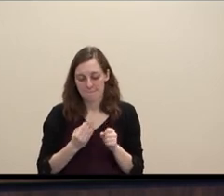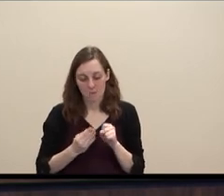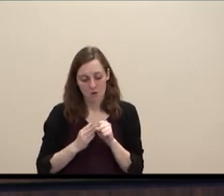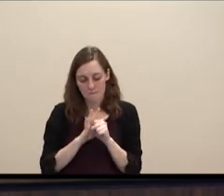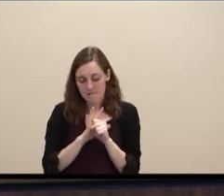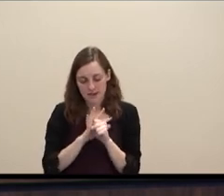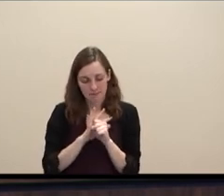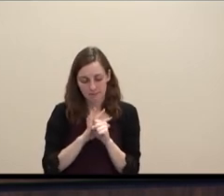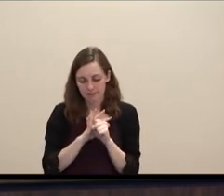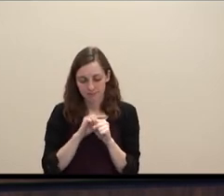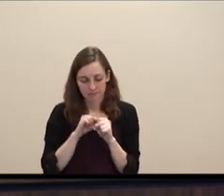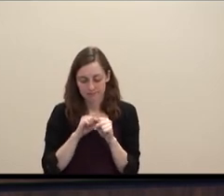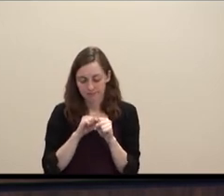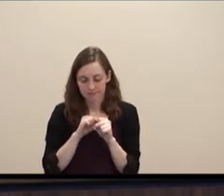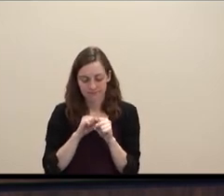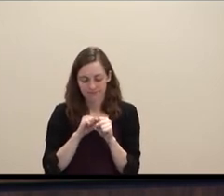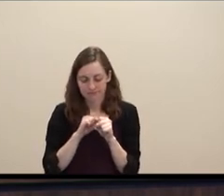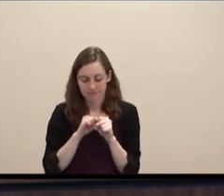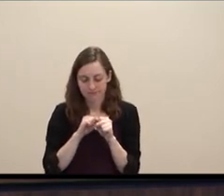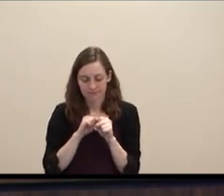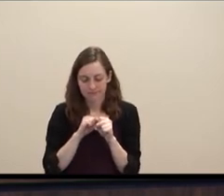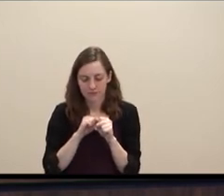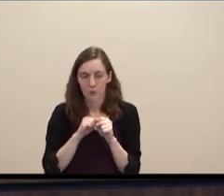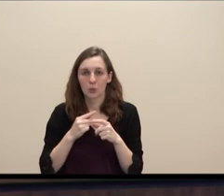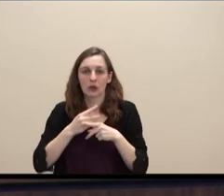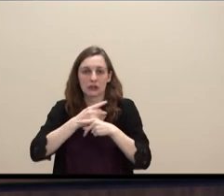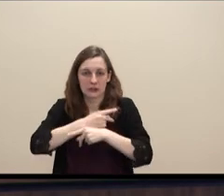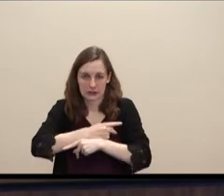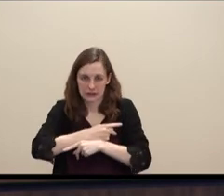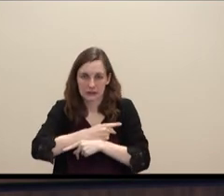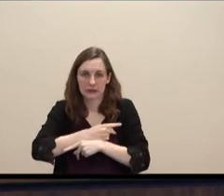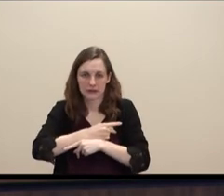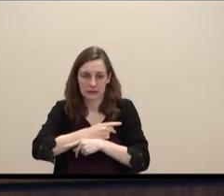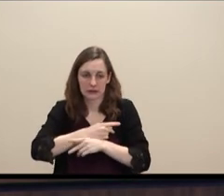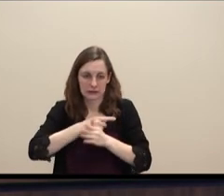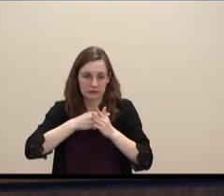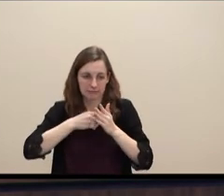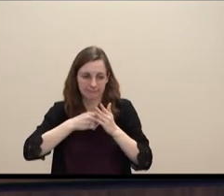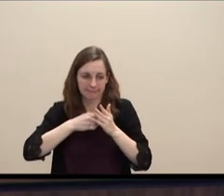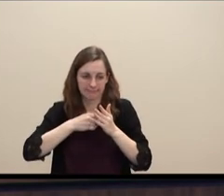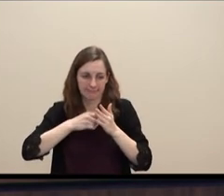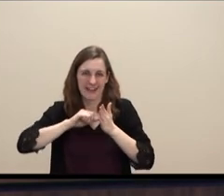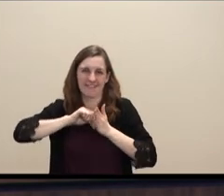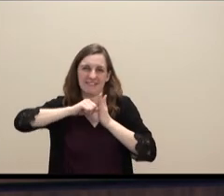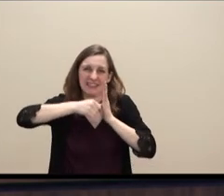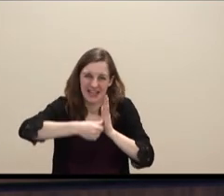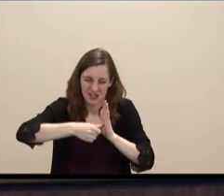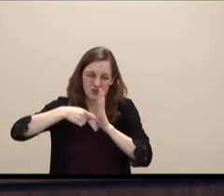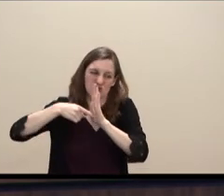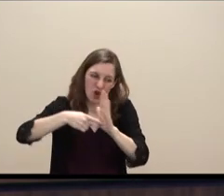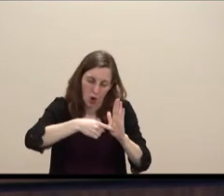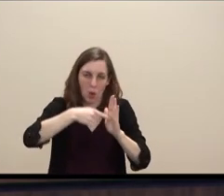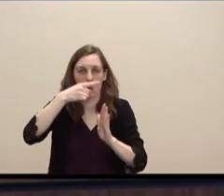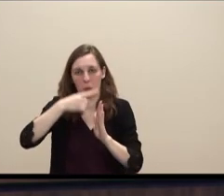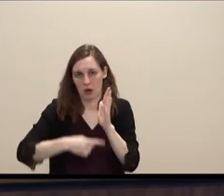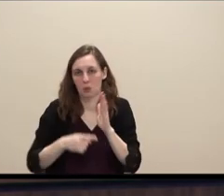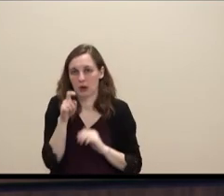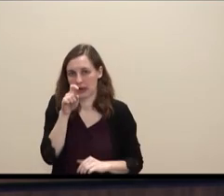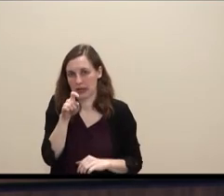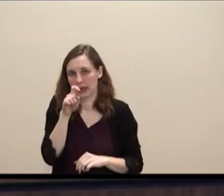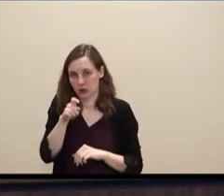COVID just emphasized kind of what we had kind of known and seen.